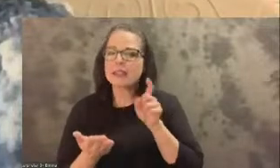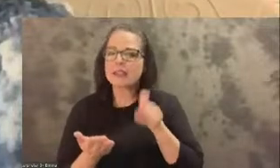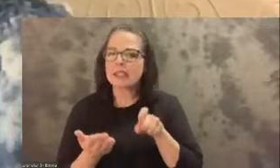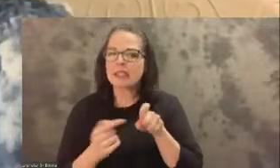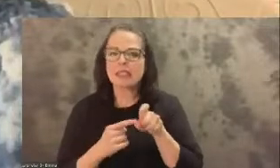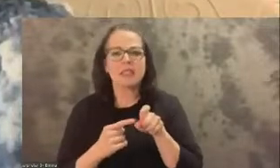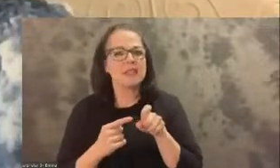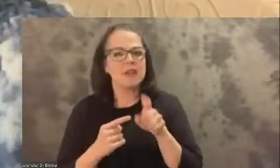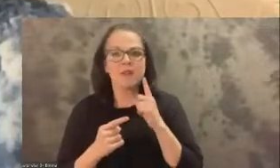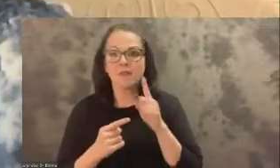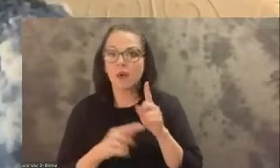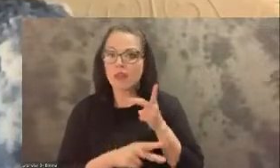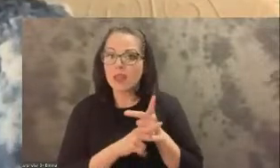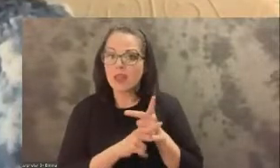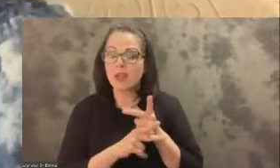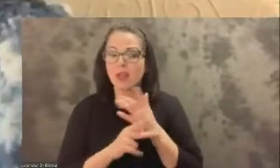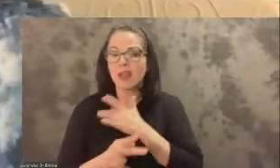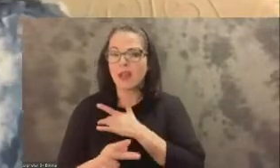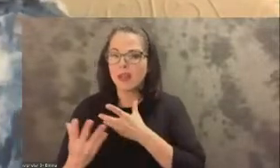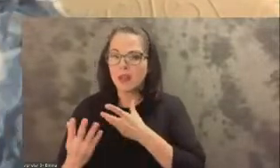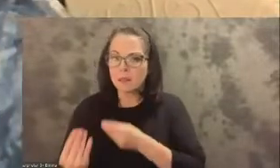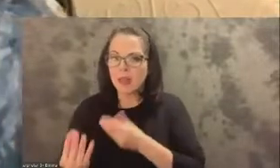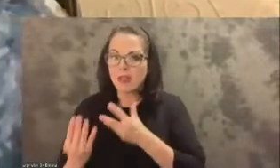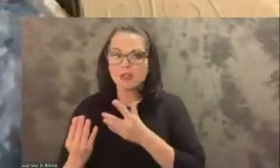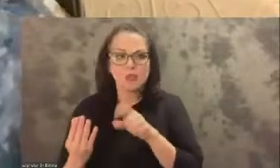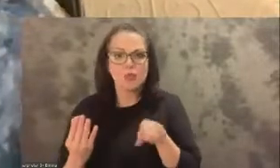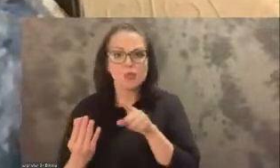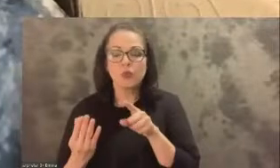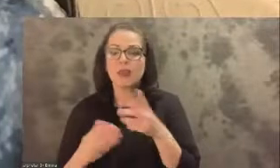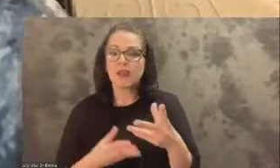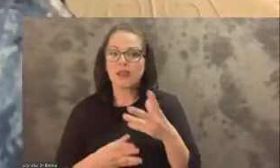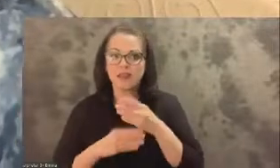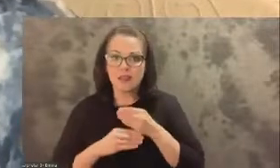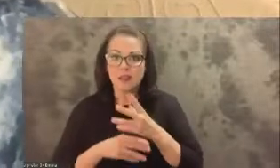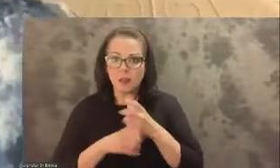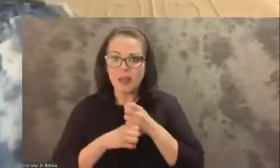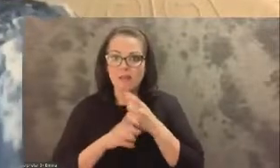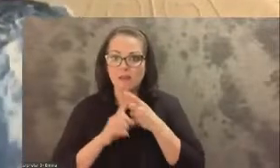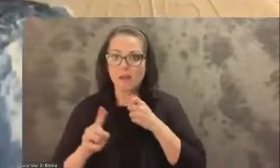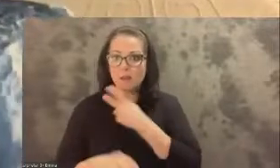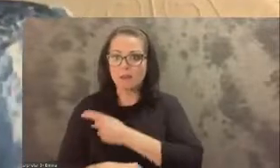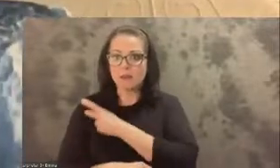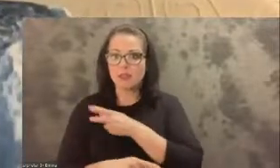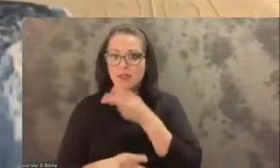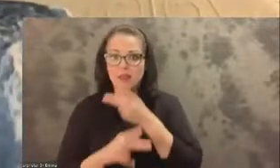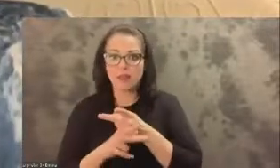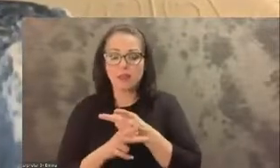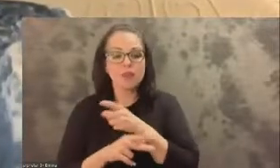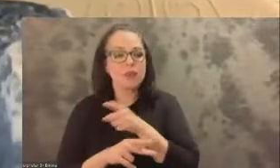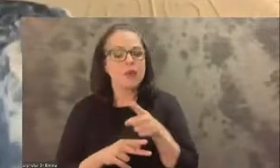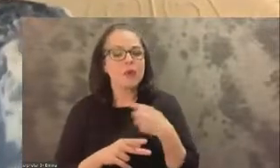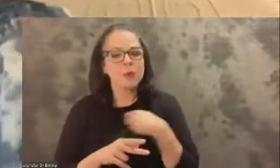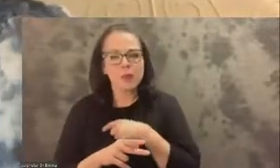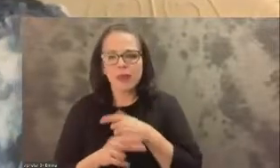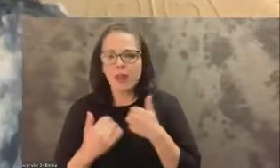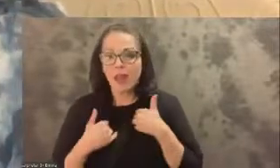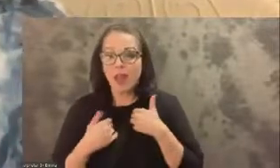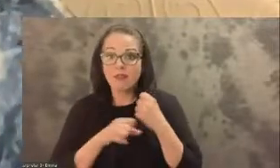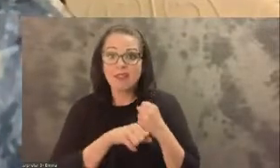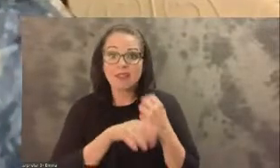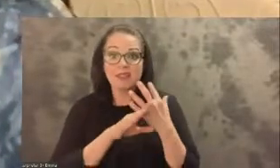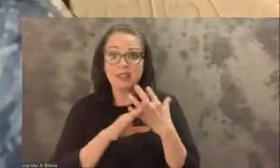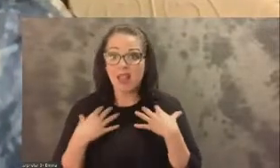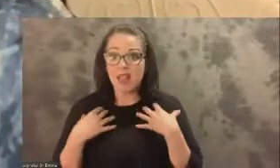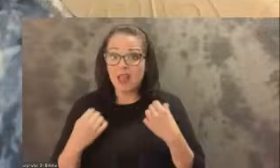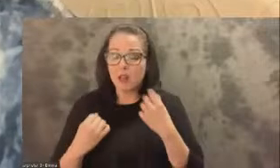for the care and compassion that one receives in inpatient care. We have telehealth we see as